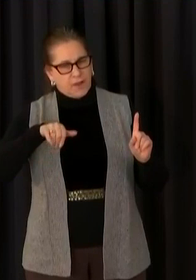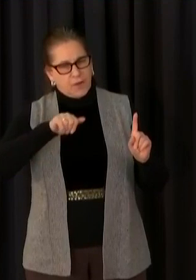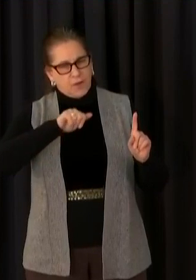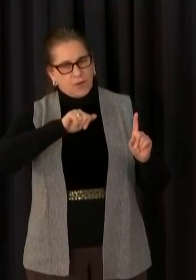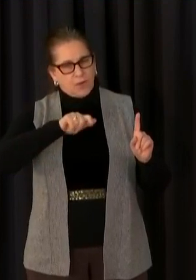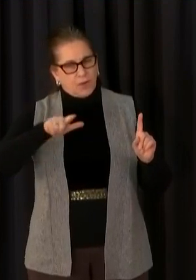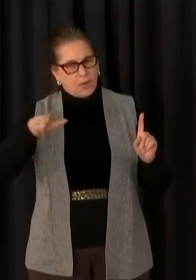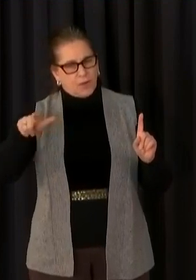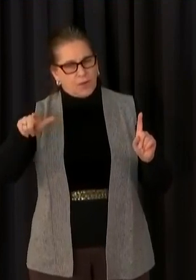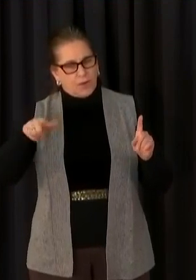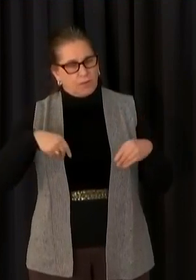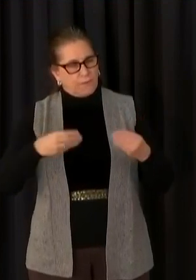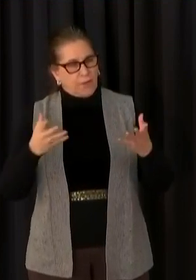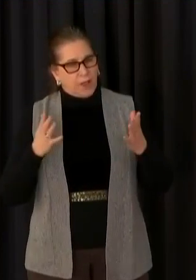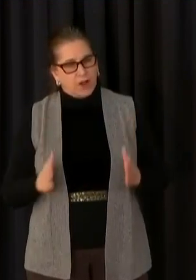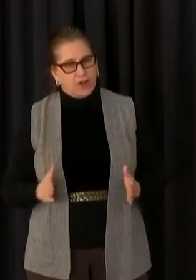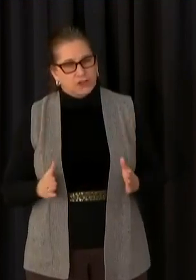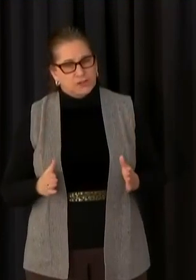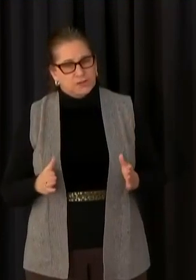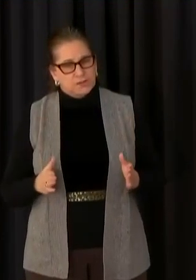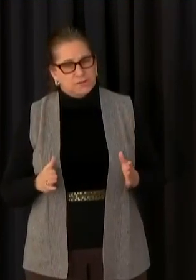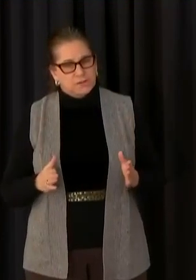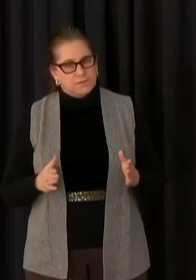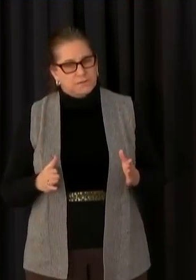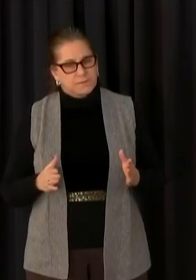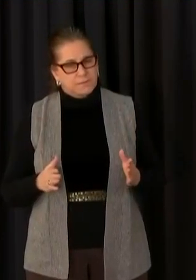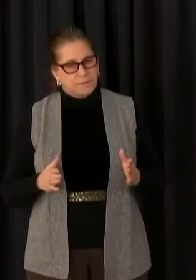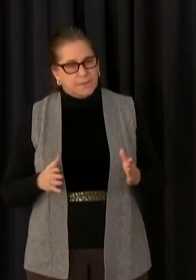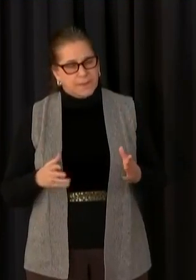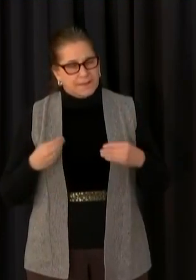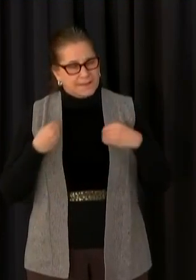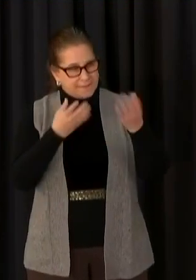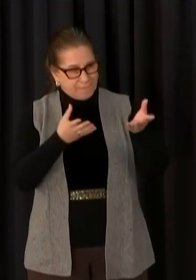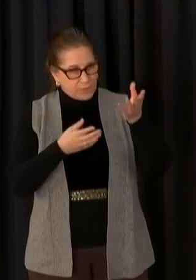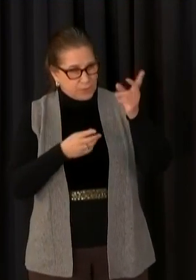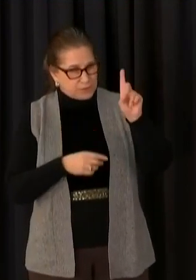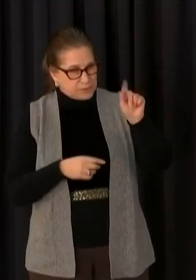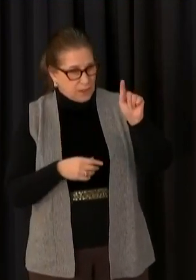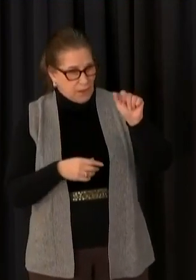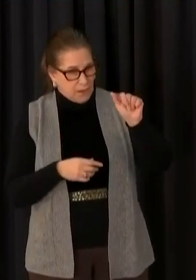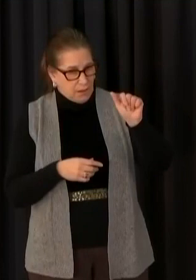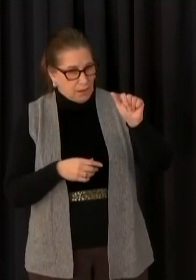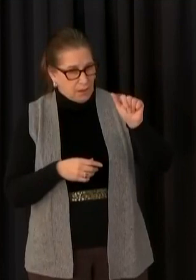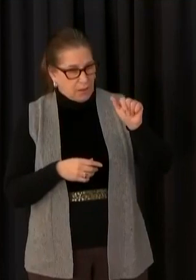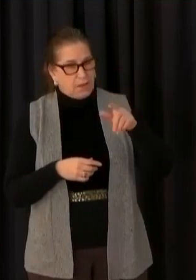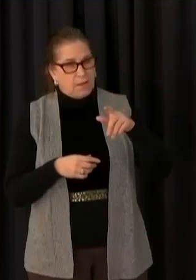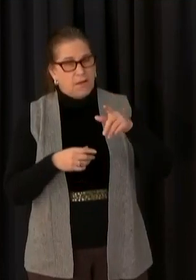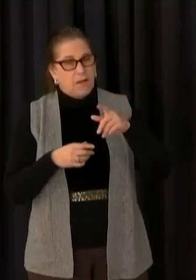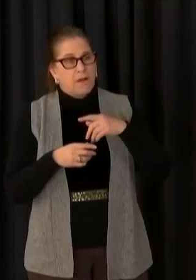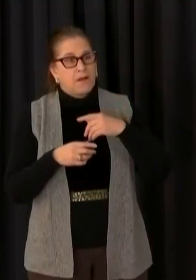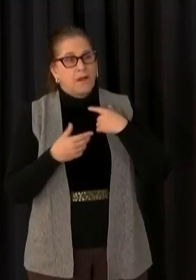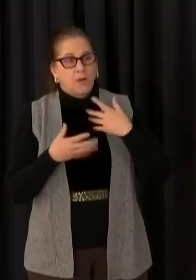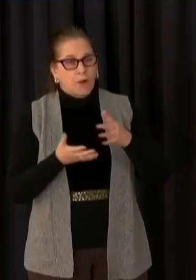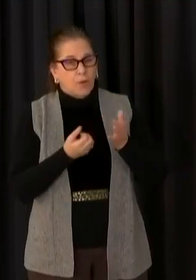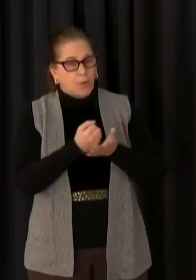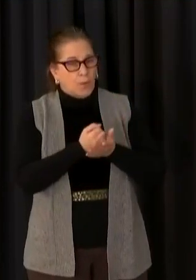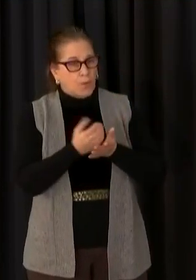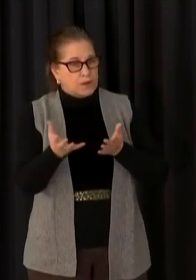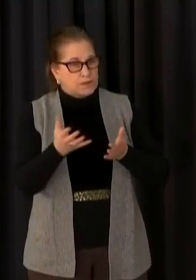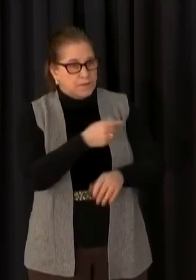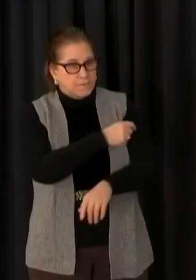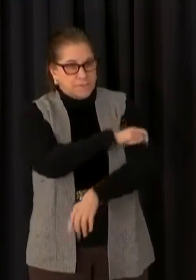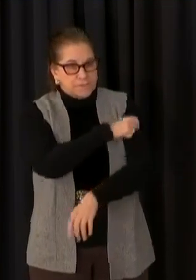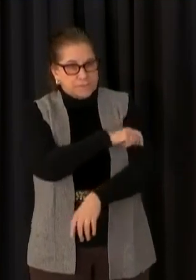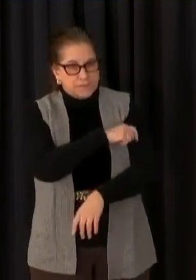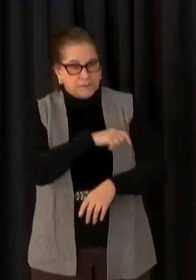also require them to report wastage numbers as well? To be clear, the provider agreement is what establishes the requirements